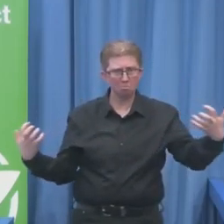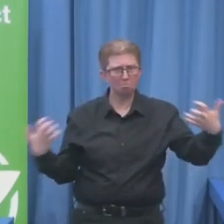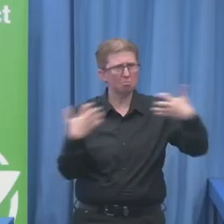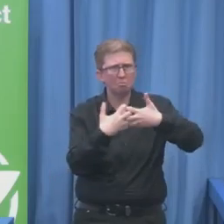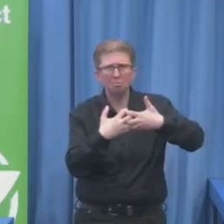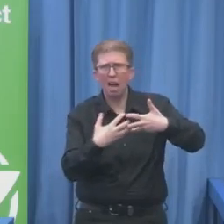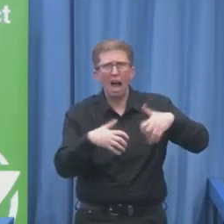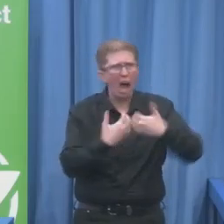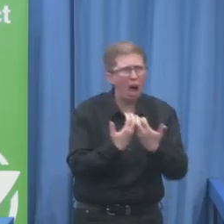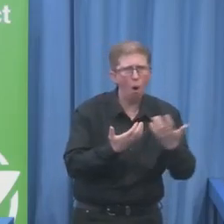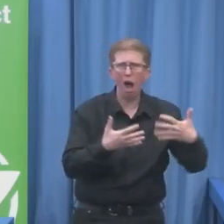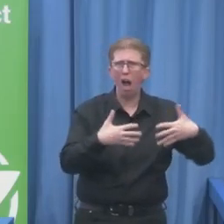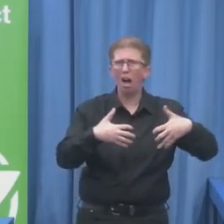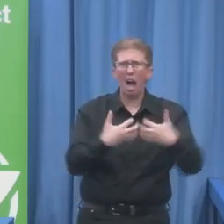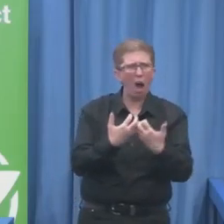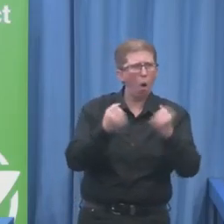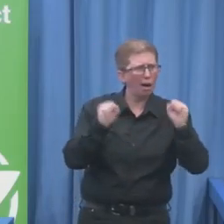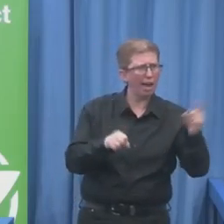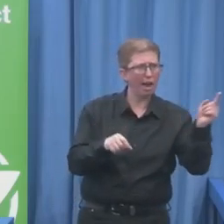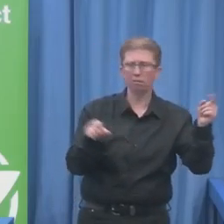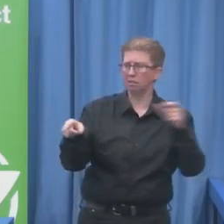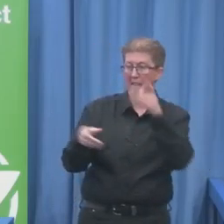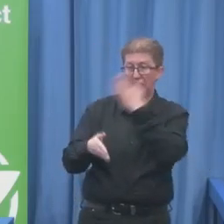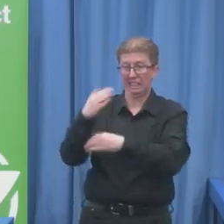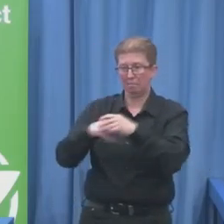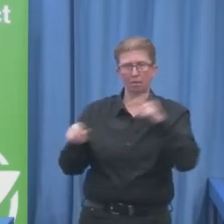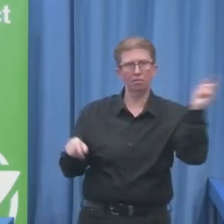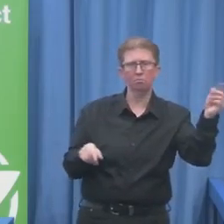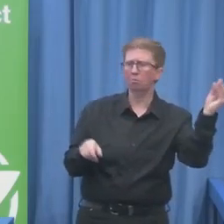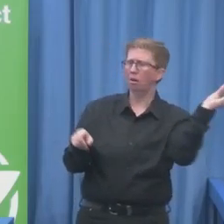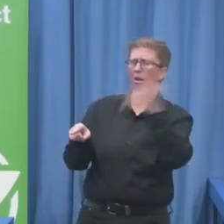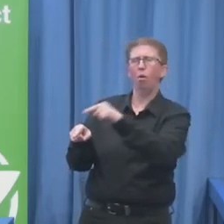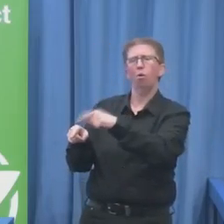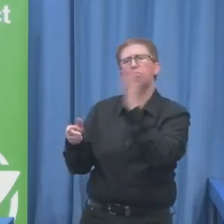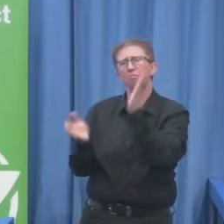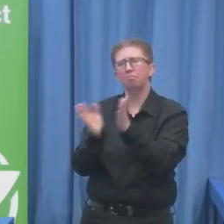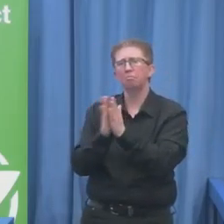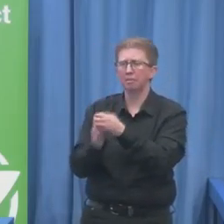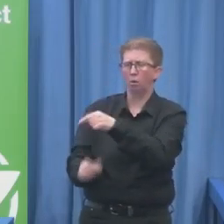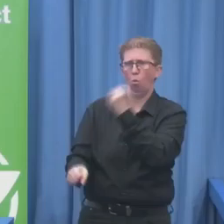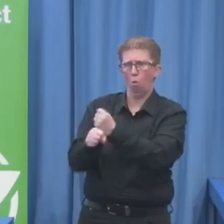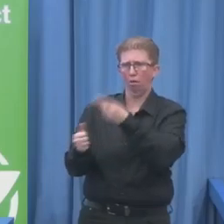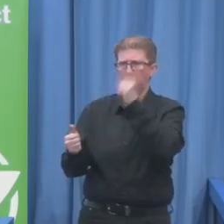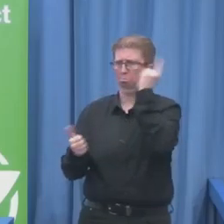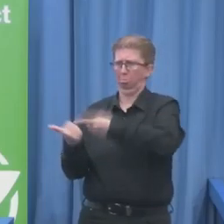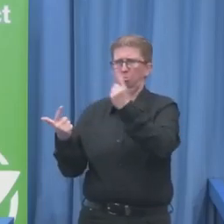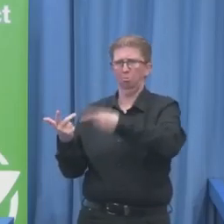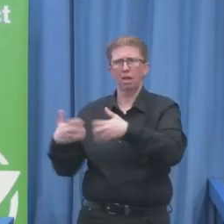themselves, getting themselves ready for the job market. That's our expertise, to manage